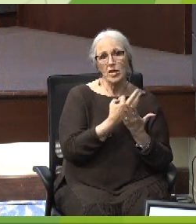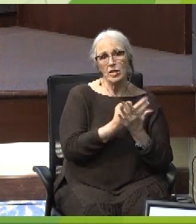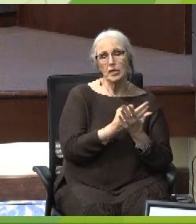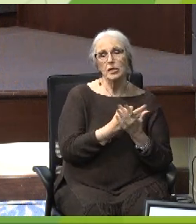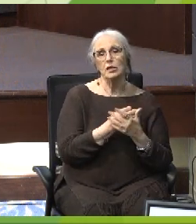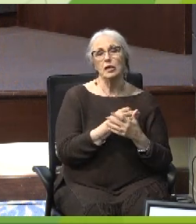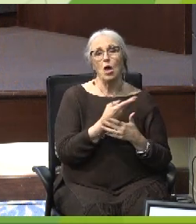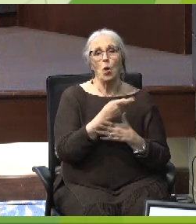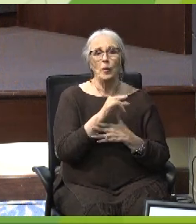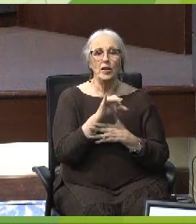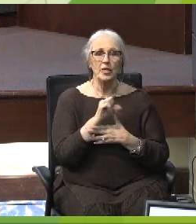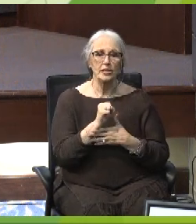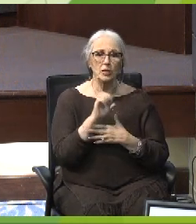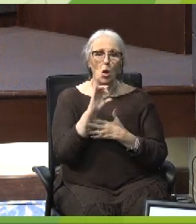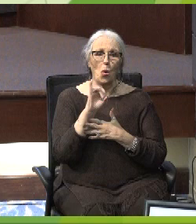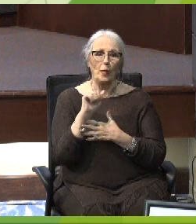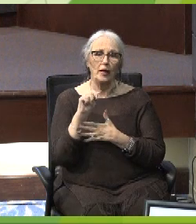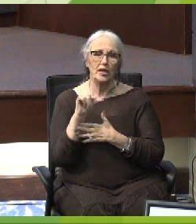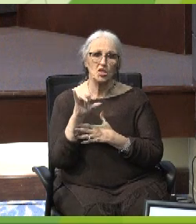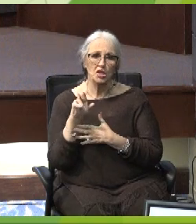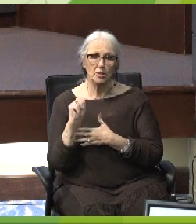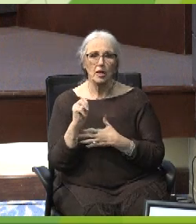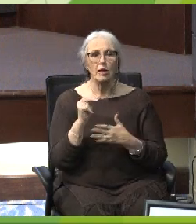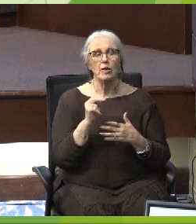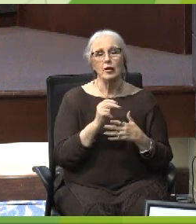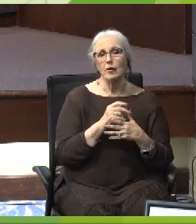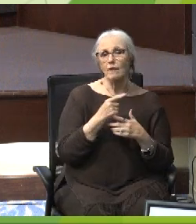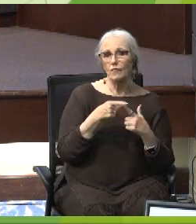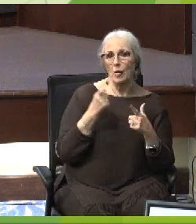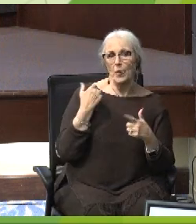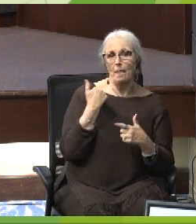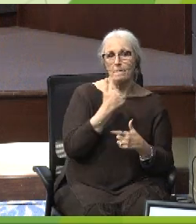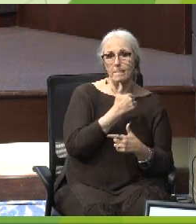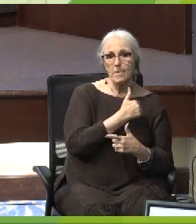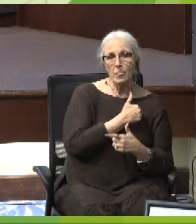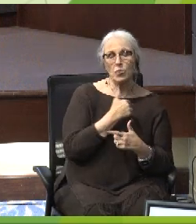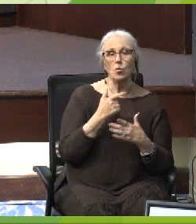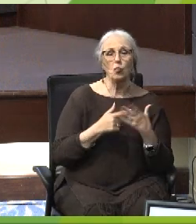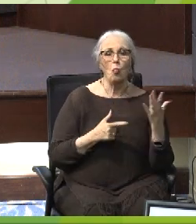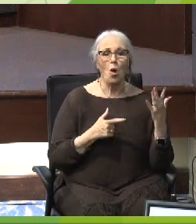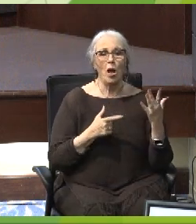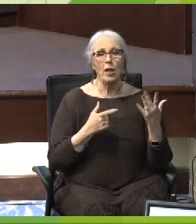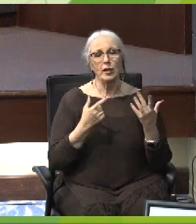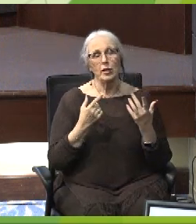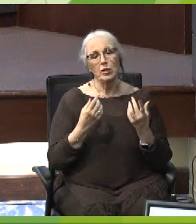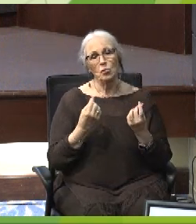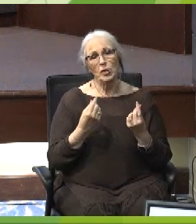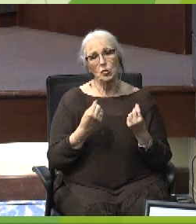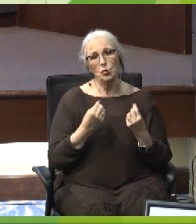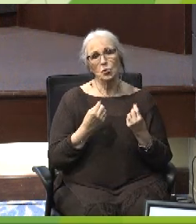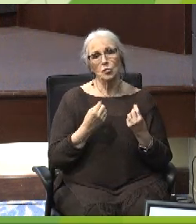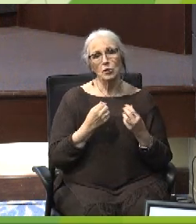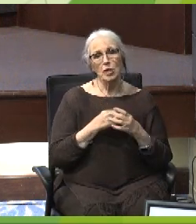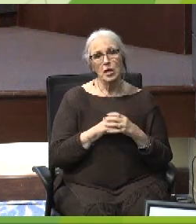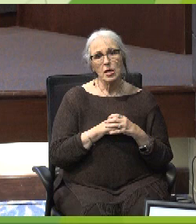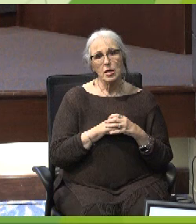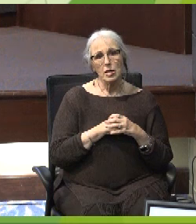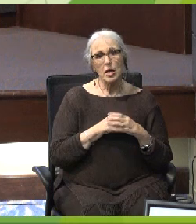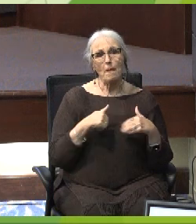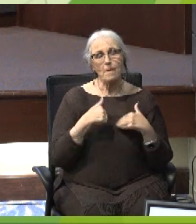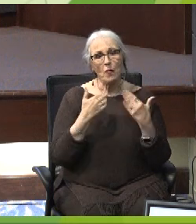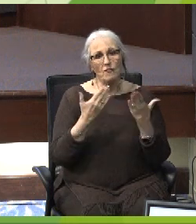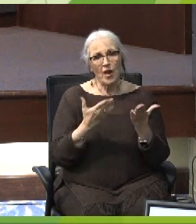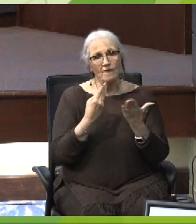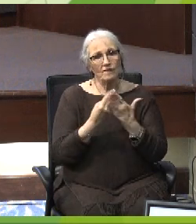through a generous donation from one of our members. And what this does is it